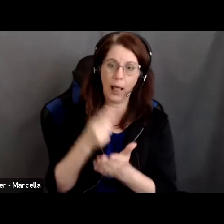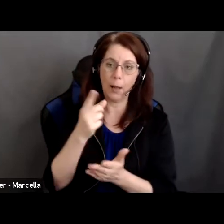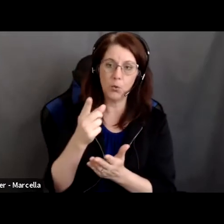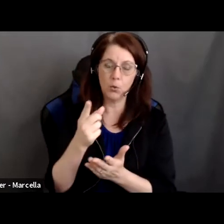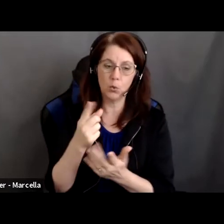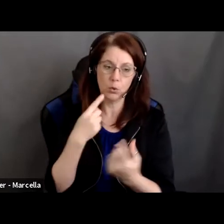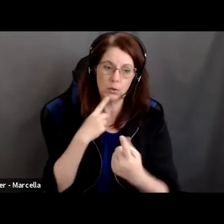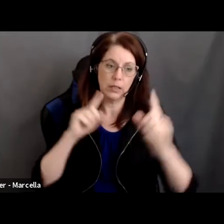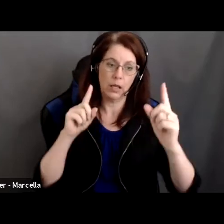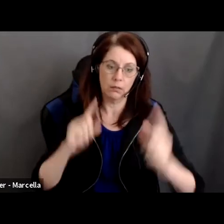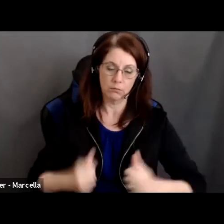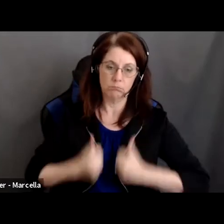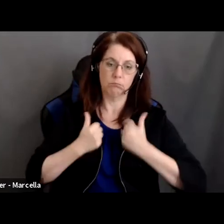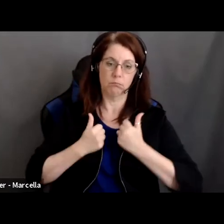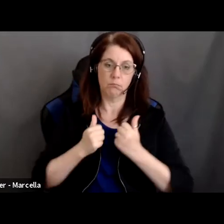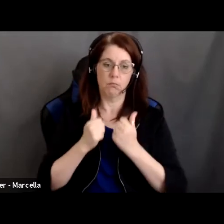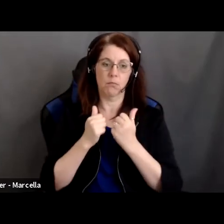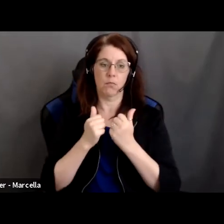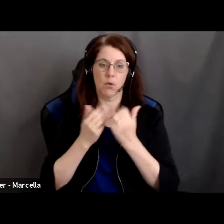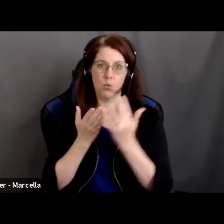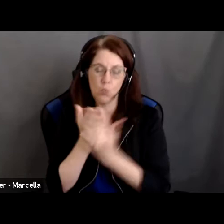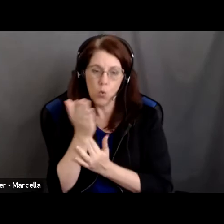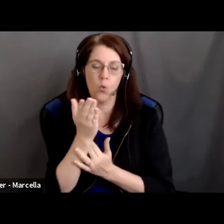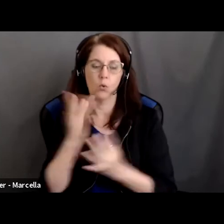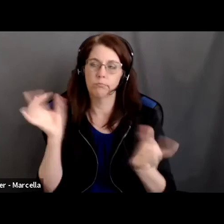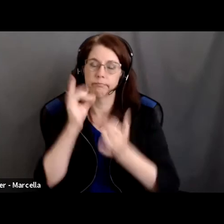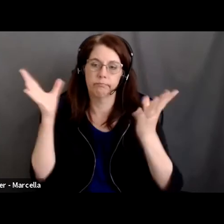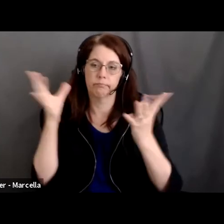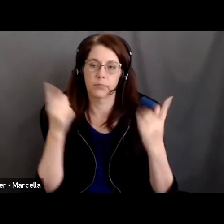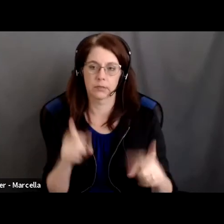thrive from the effects of a disaster.